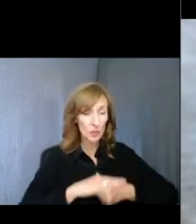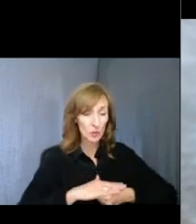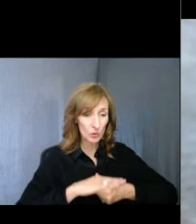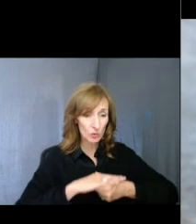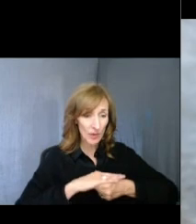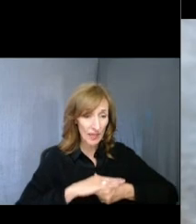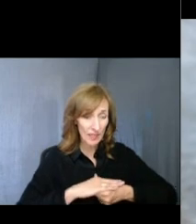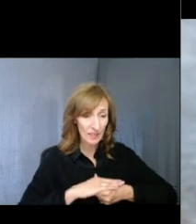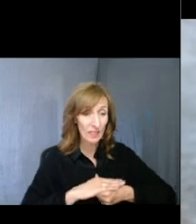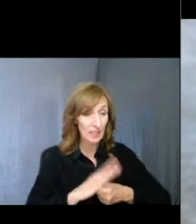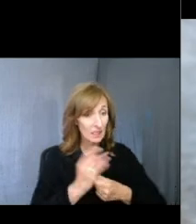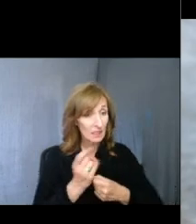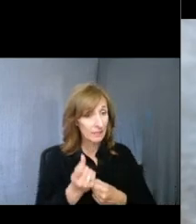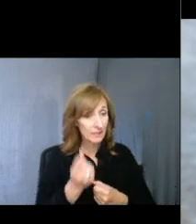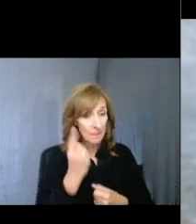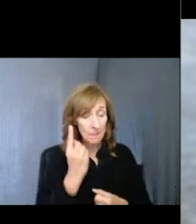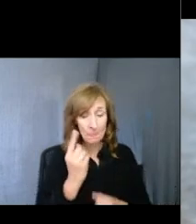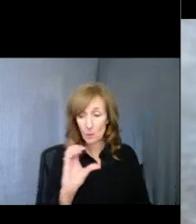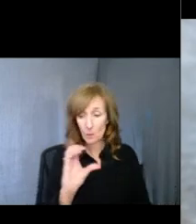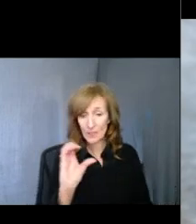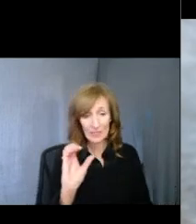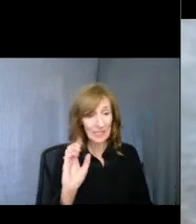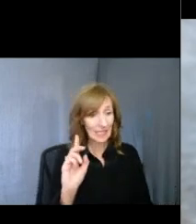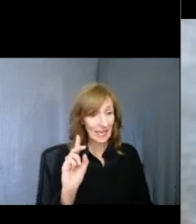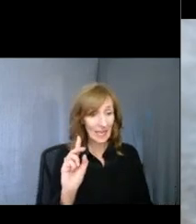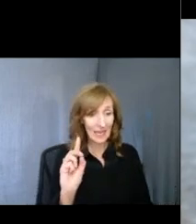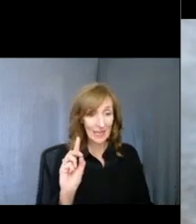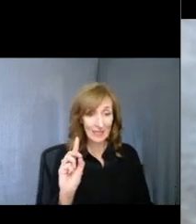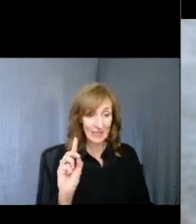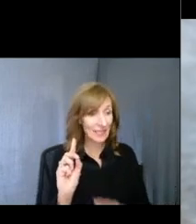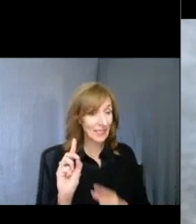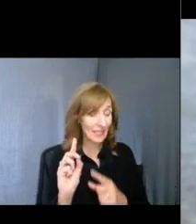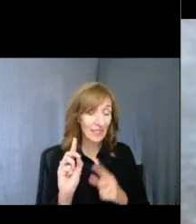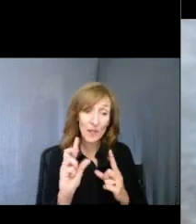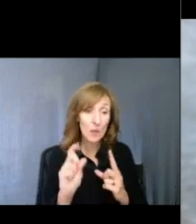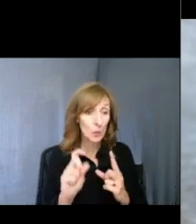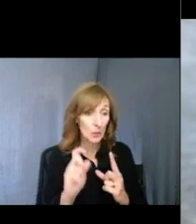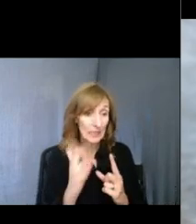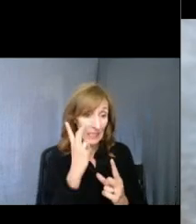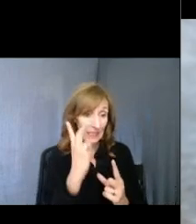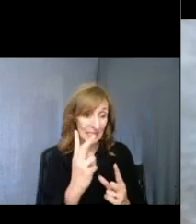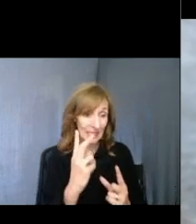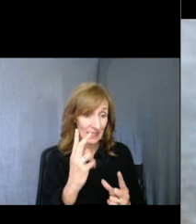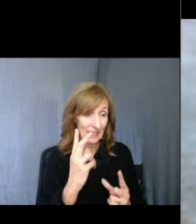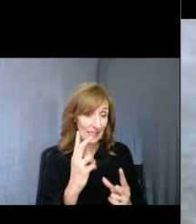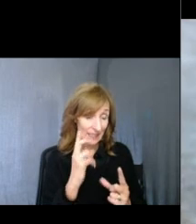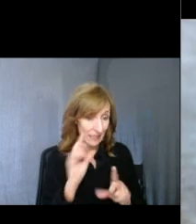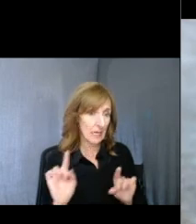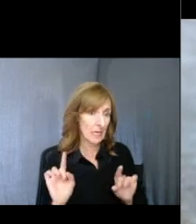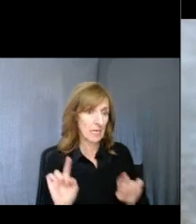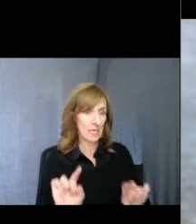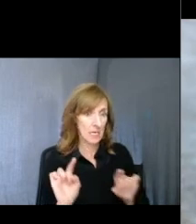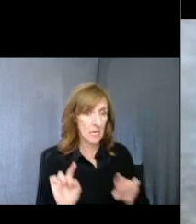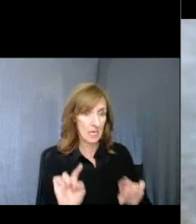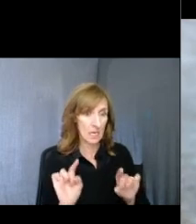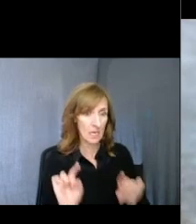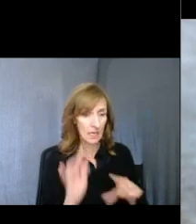chronic kidney disease, we do need to see that kitty more frequently to make sure that we're doing what we need to do,